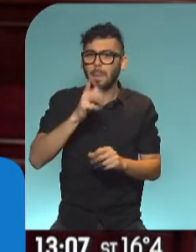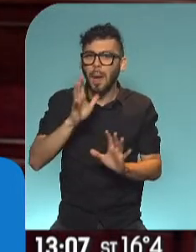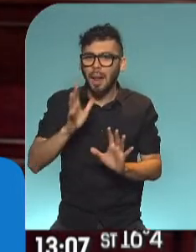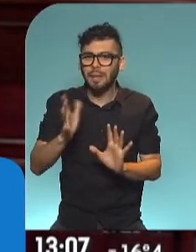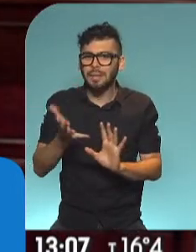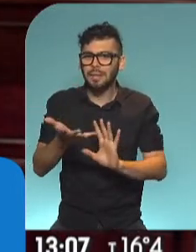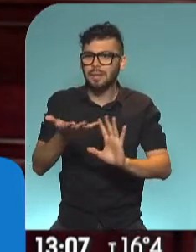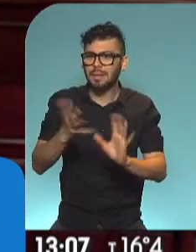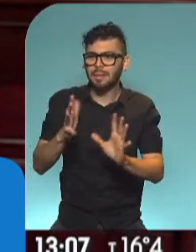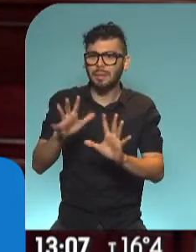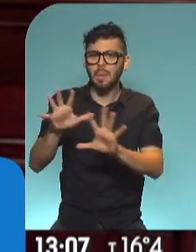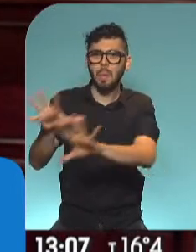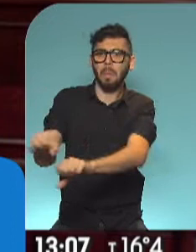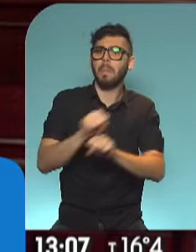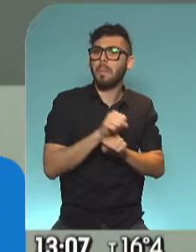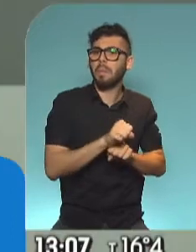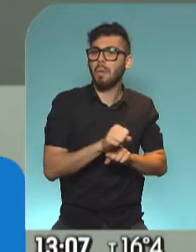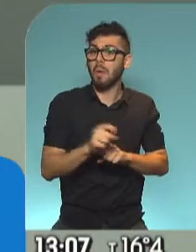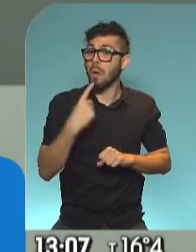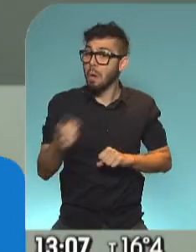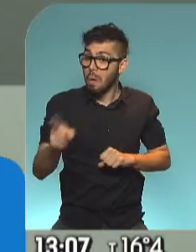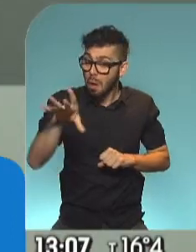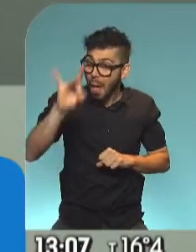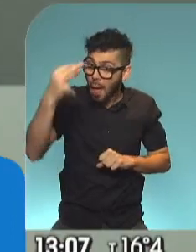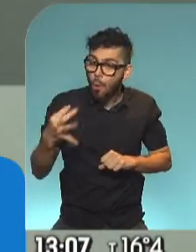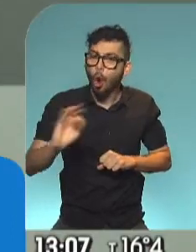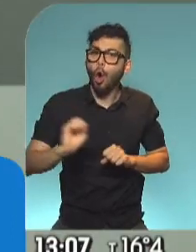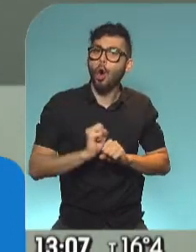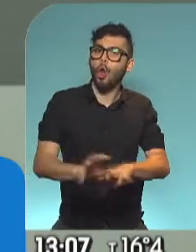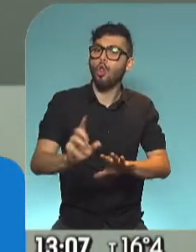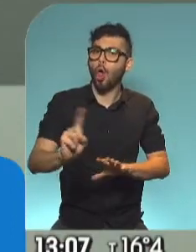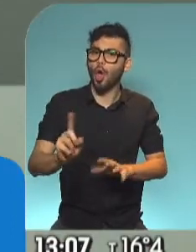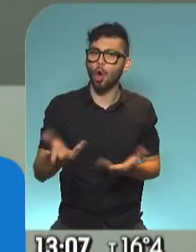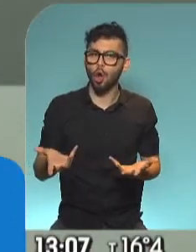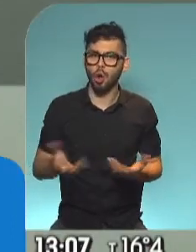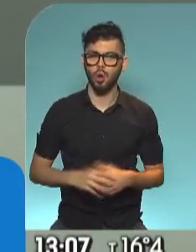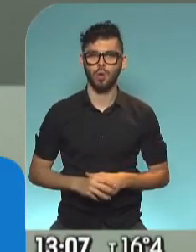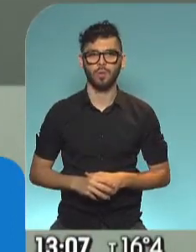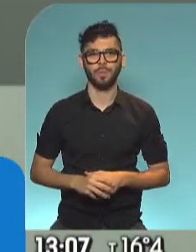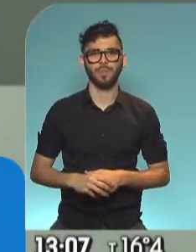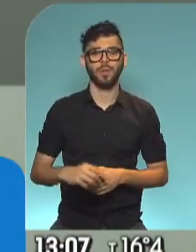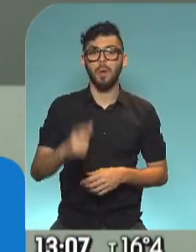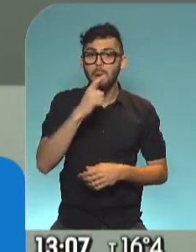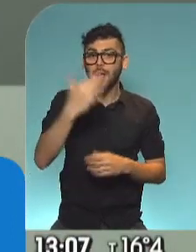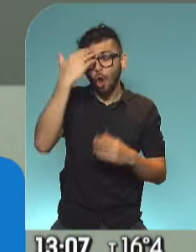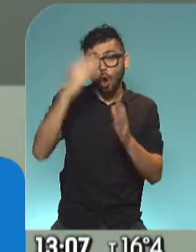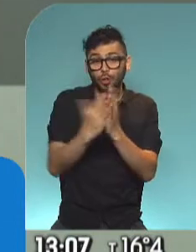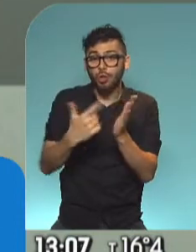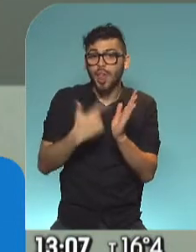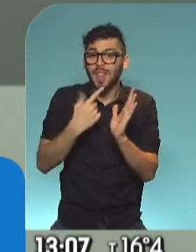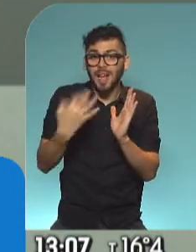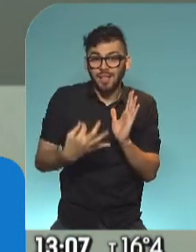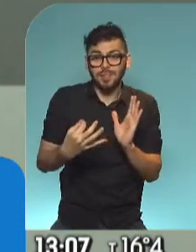winning strategy. You know, I think at this stage it's appropriate to look at the Constitution and to look at the precedent which has